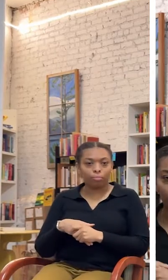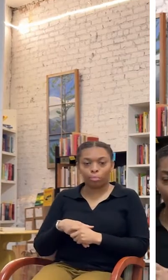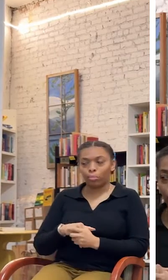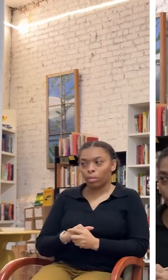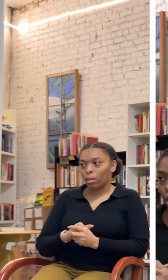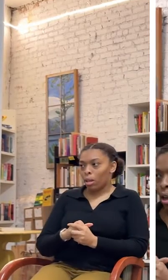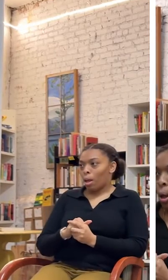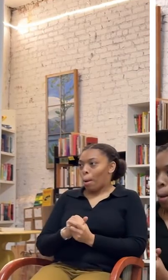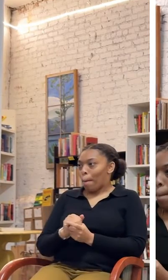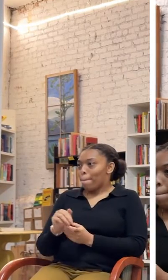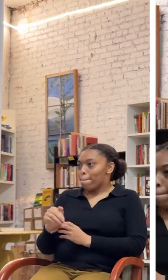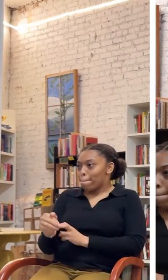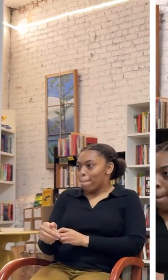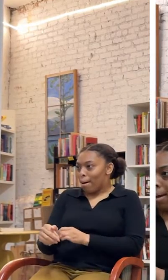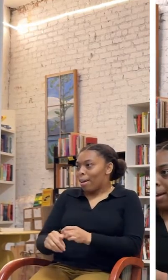I mean? Hey.